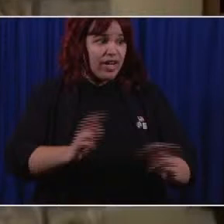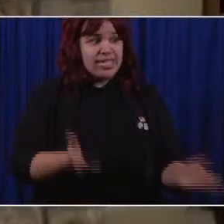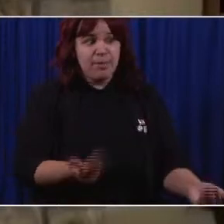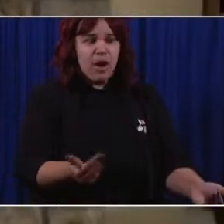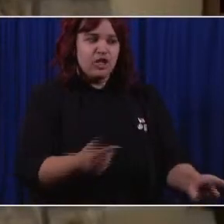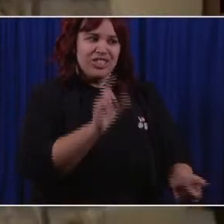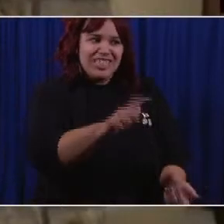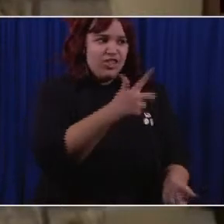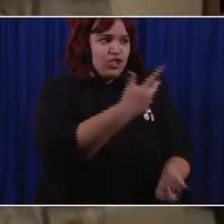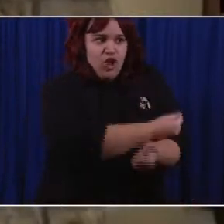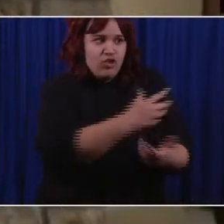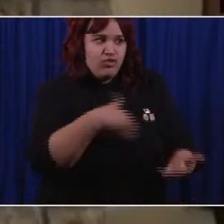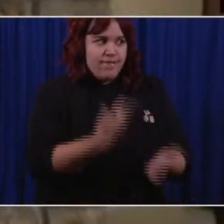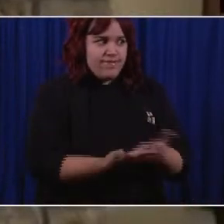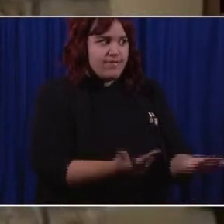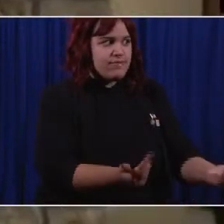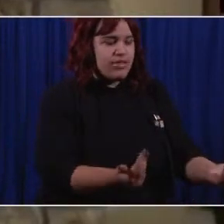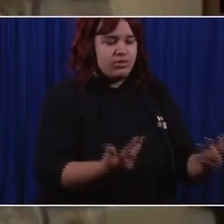deal.